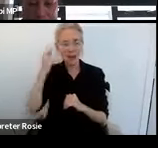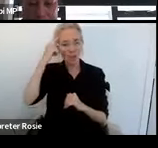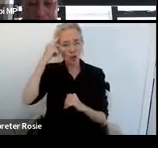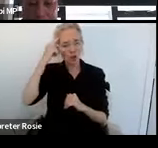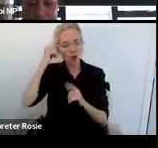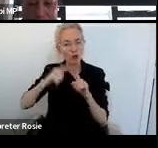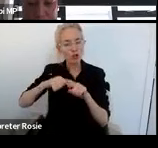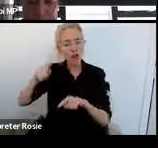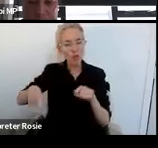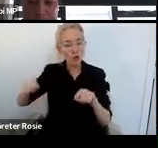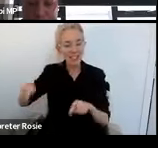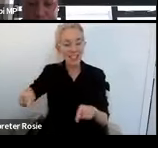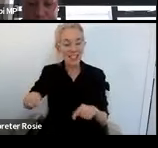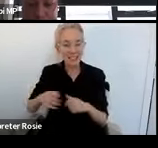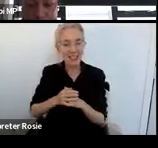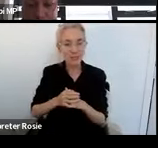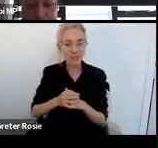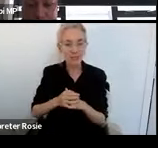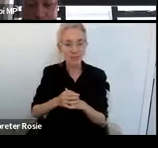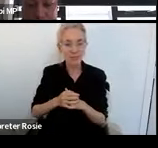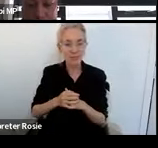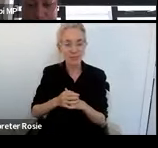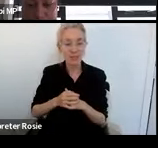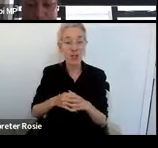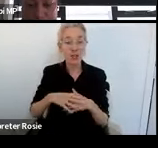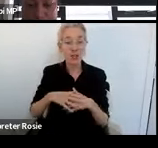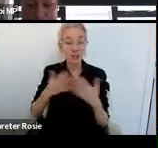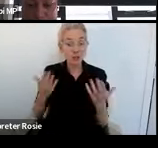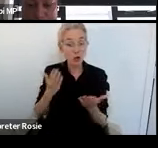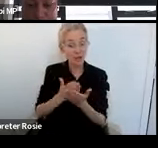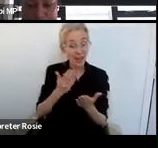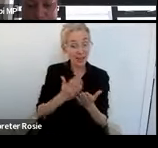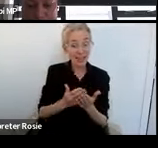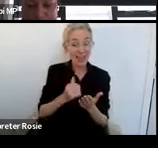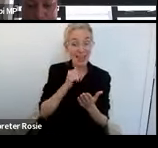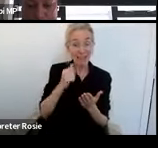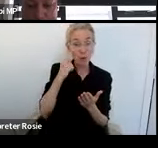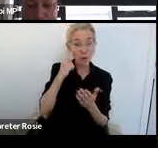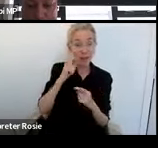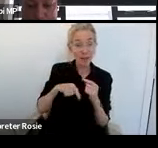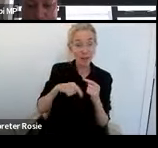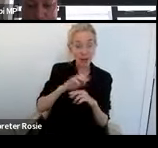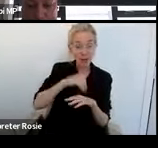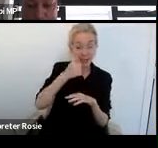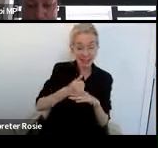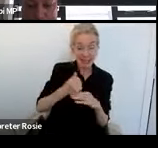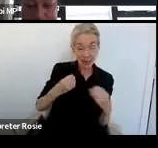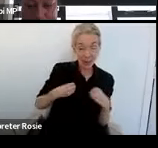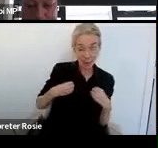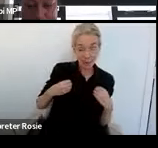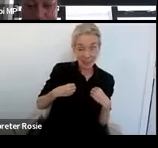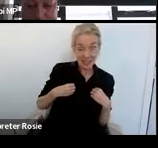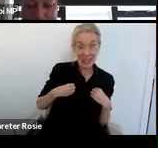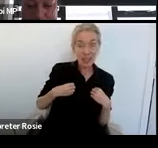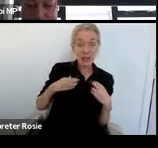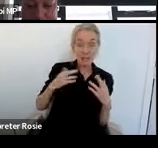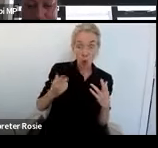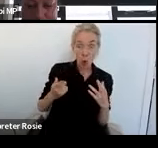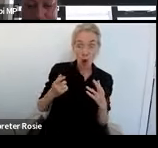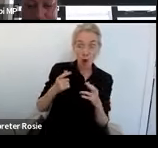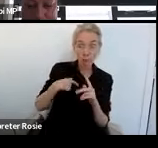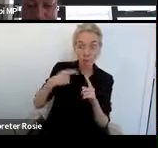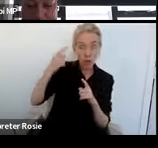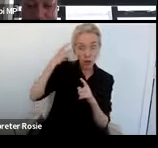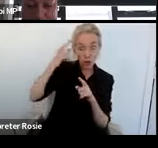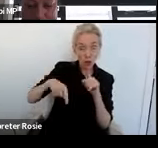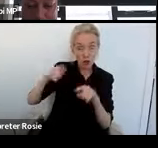sunk cost and the potential problem becomes an opportunity. With simple changes, people with neurodifferences can deliver so much more. So I